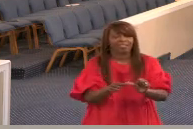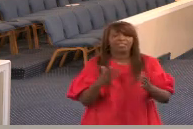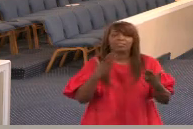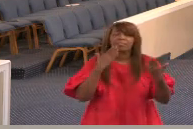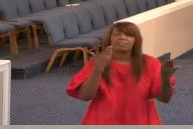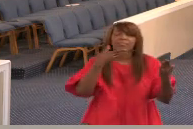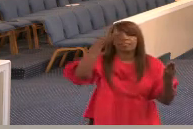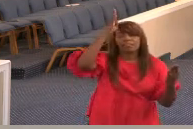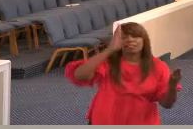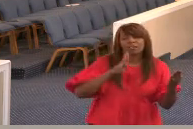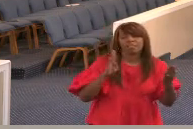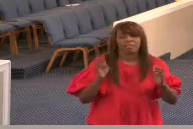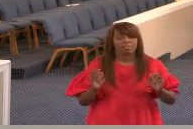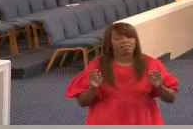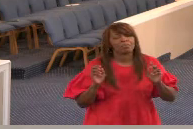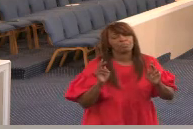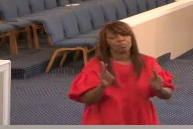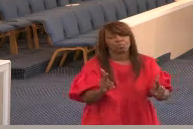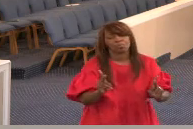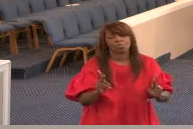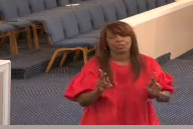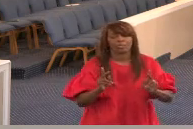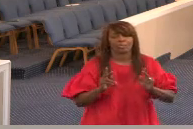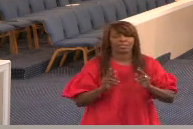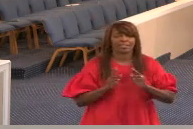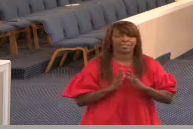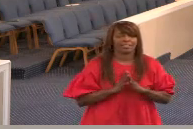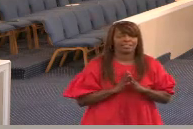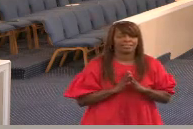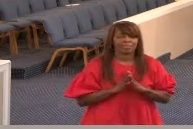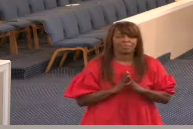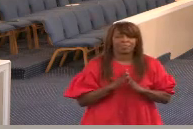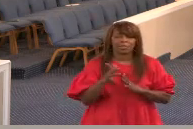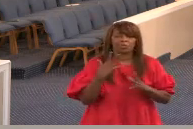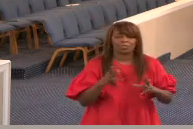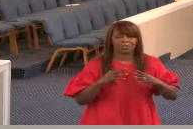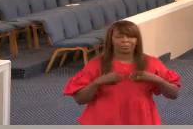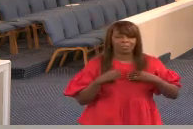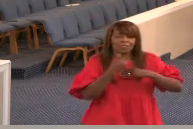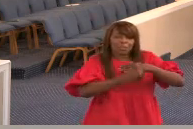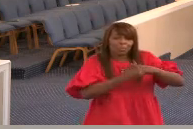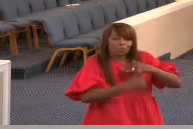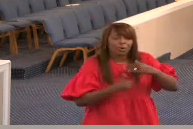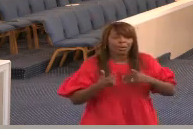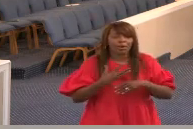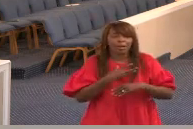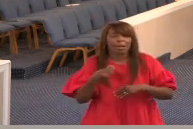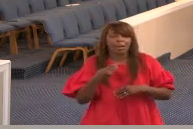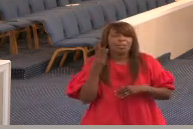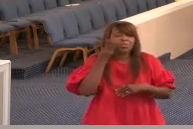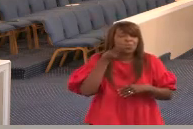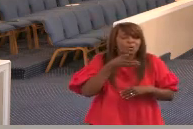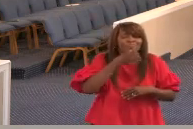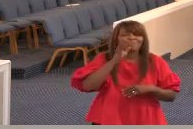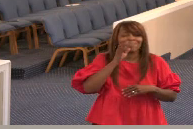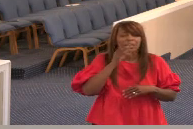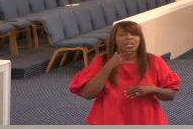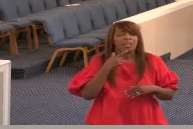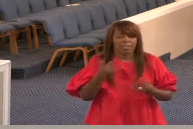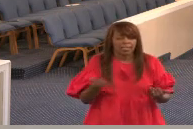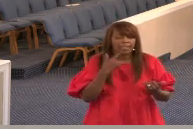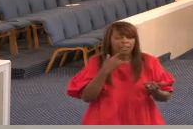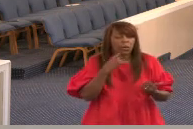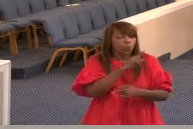Thank you for a privilege, an opportunity to break bread and drink of the cup. Scripture declares, as often